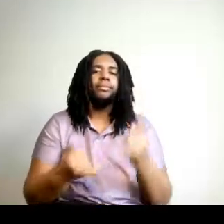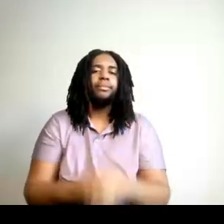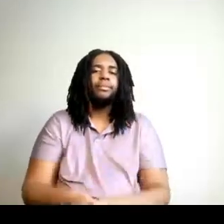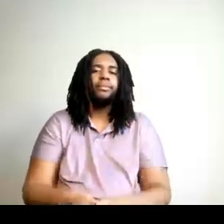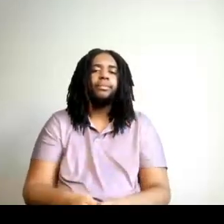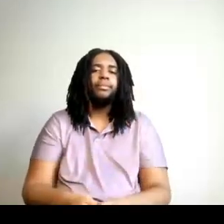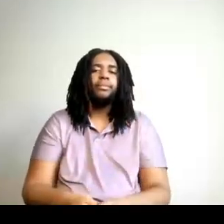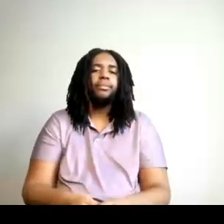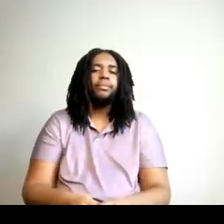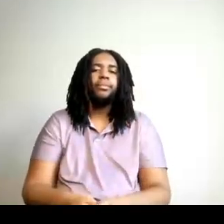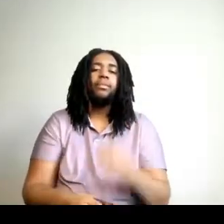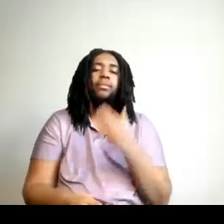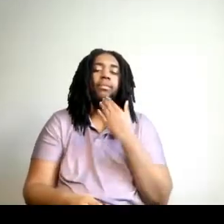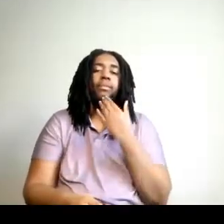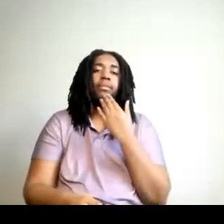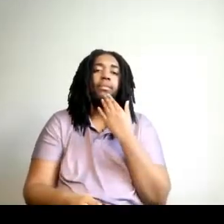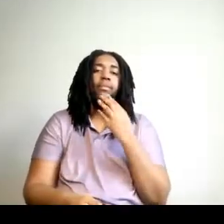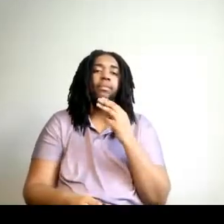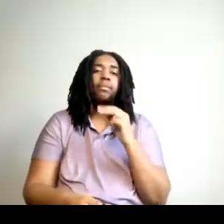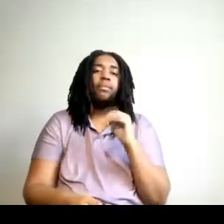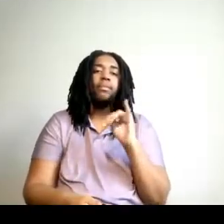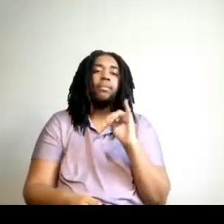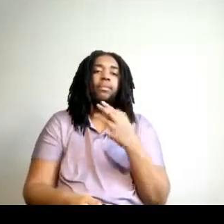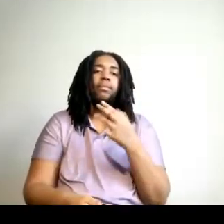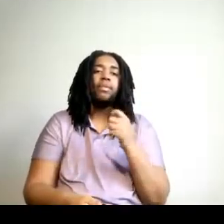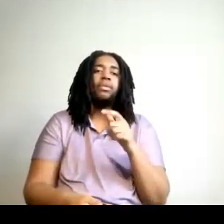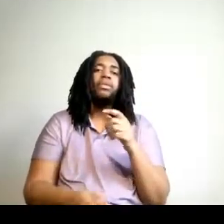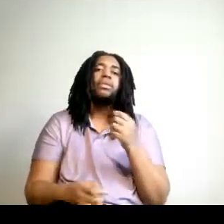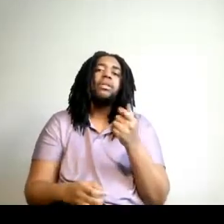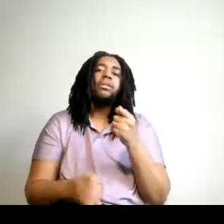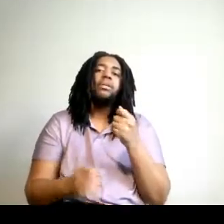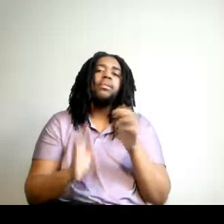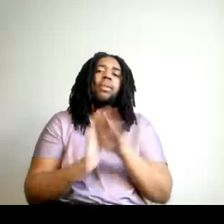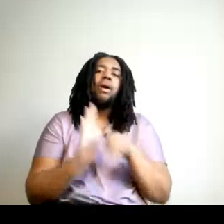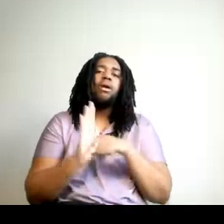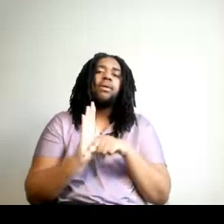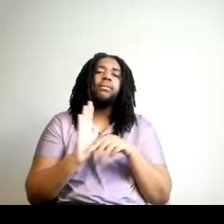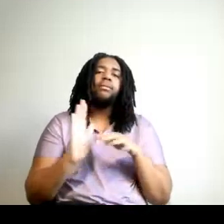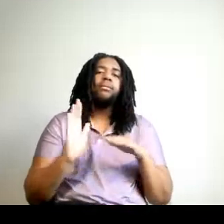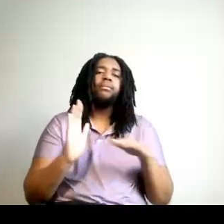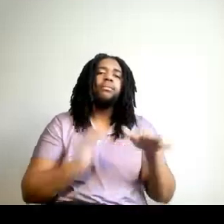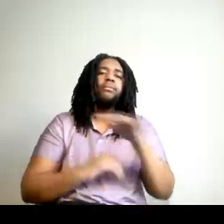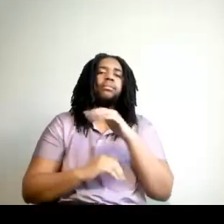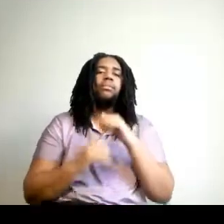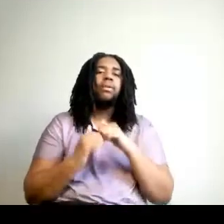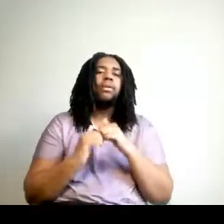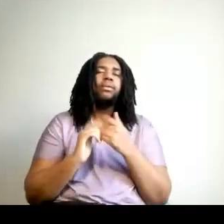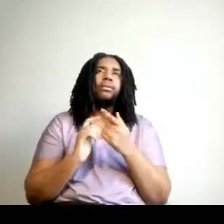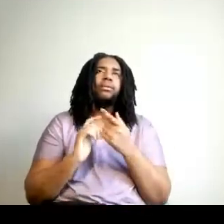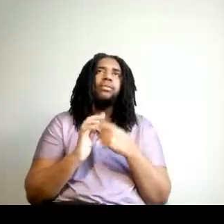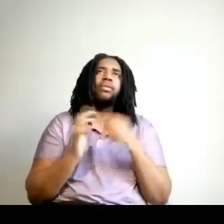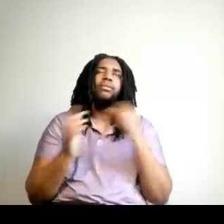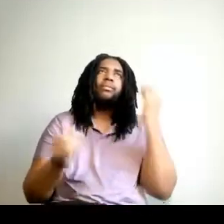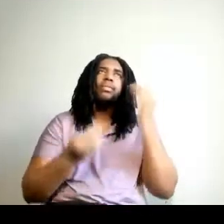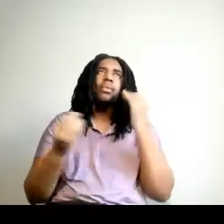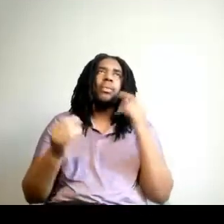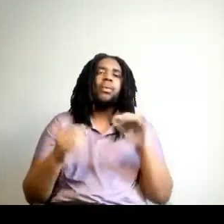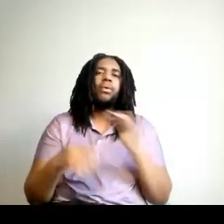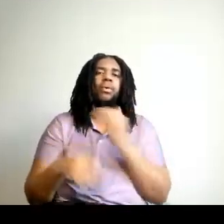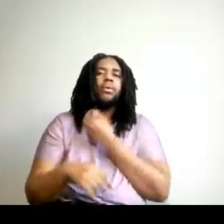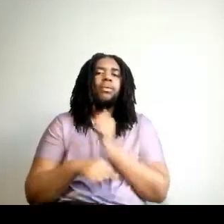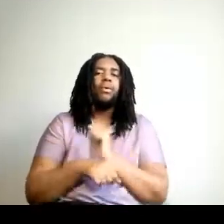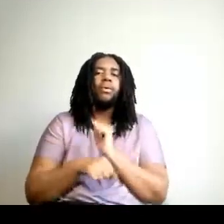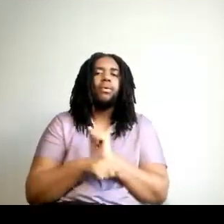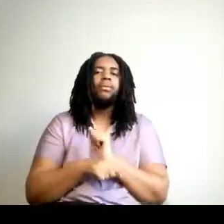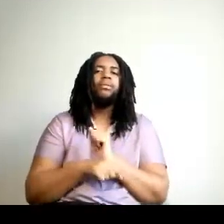Thanks, Michael. So just to give everyone a little bit of background this evening of how we sort of started off thinking about our work, is that we know